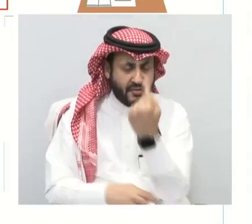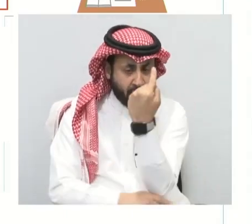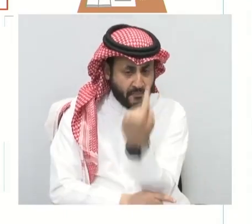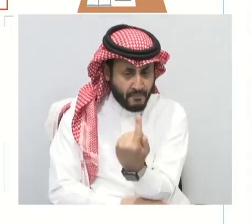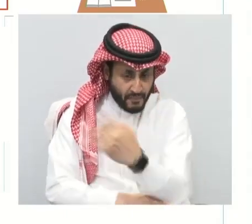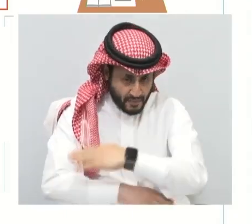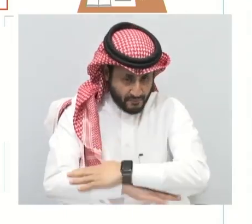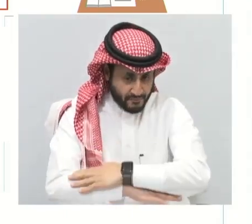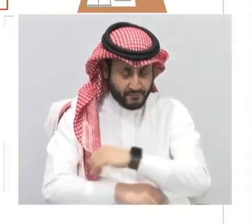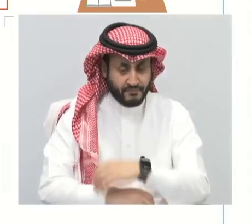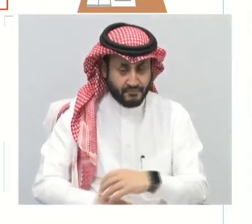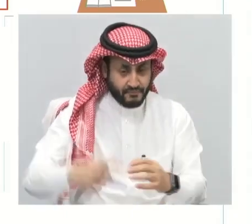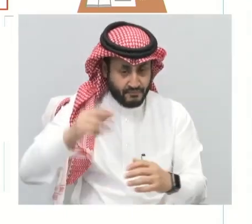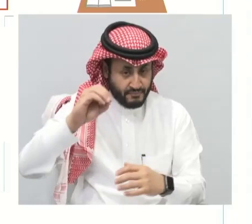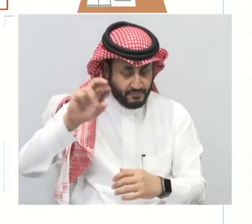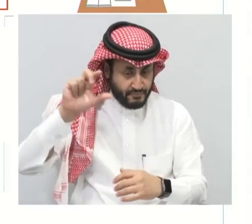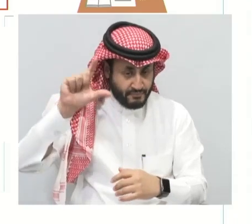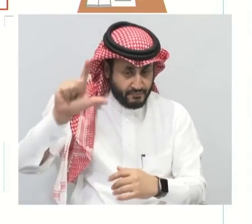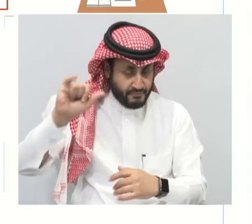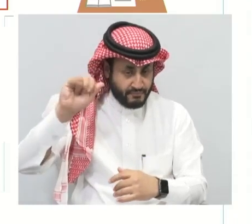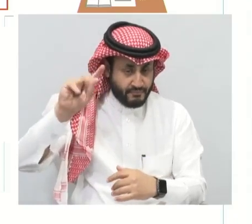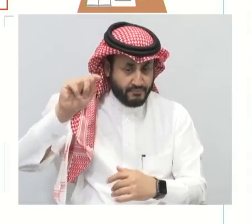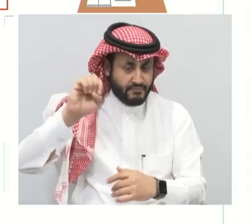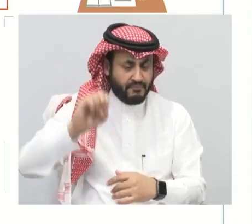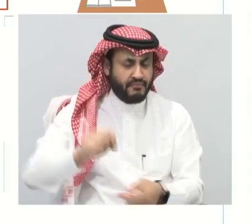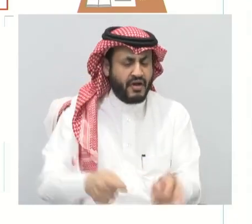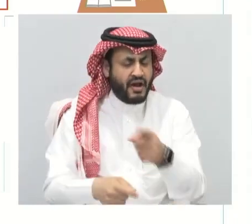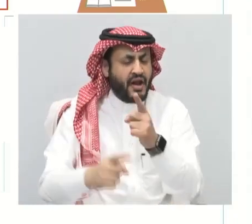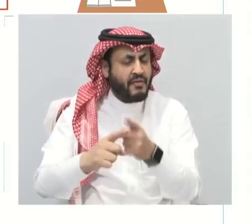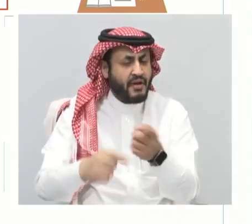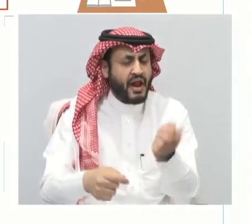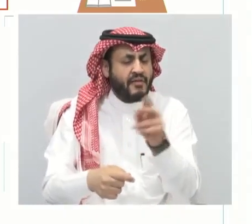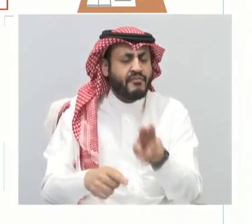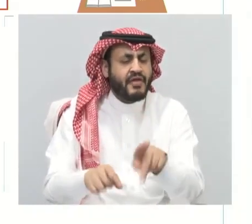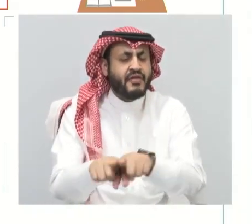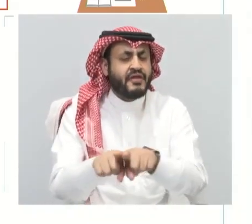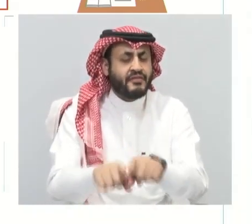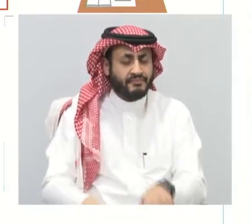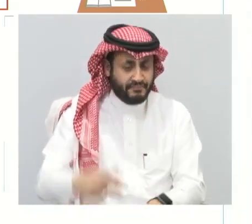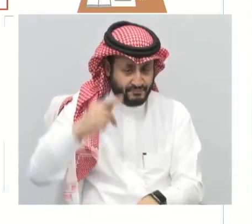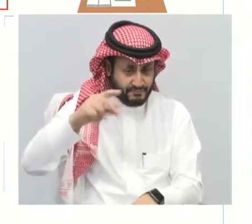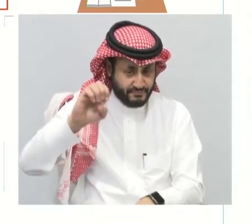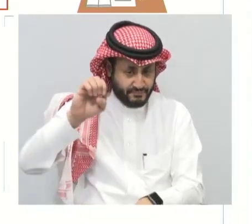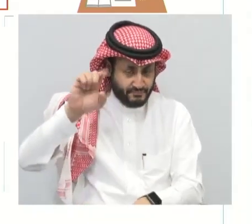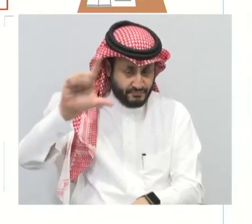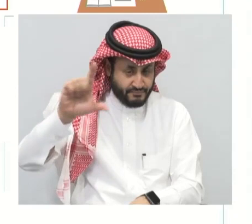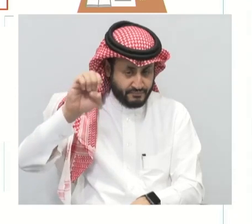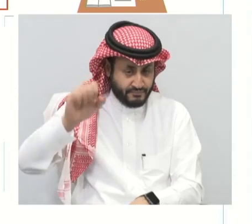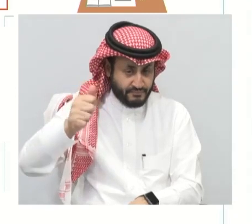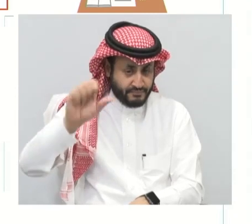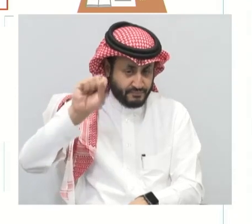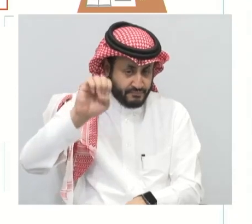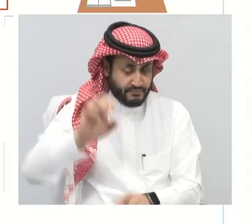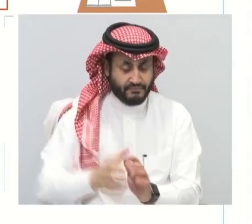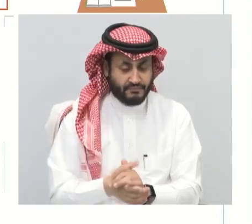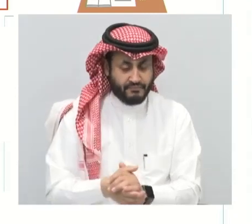favor, and also you have to include please, okay? Look. Let's read the example here. If you ask somebody